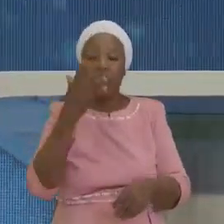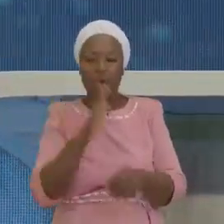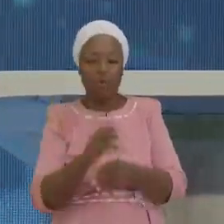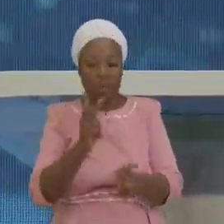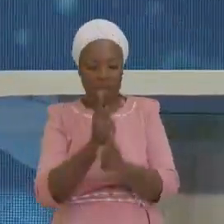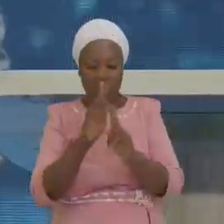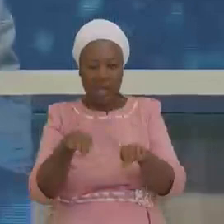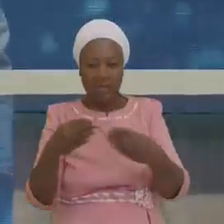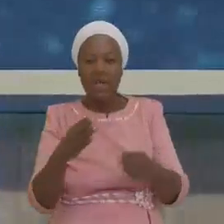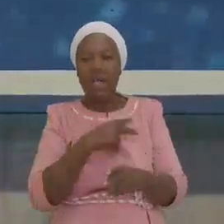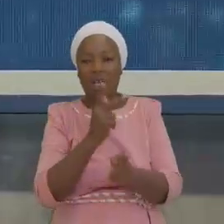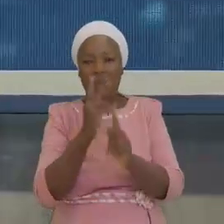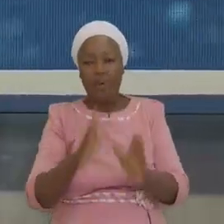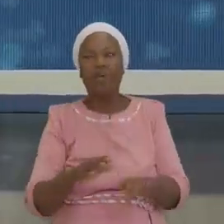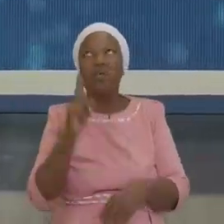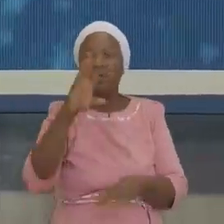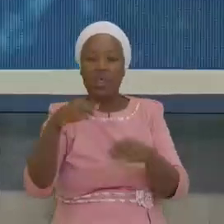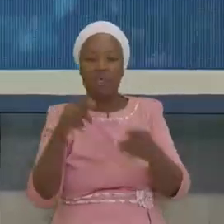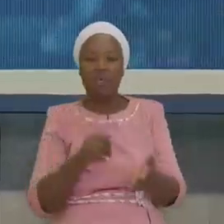tonight.